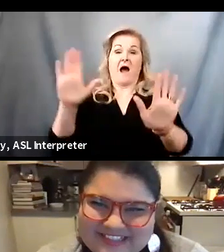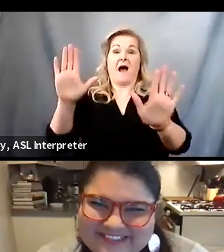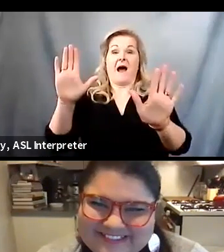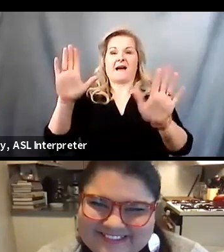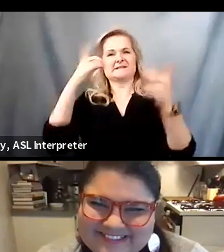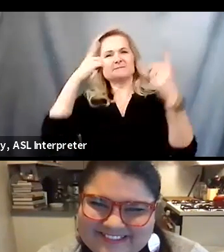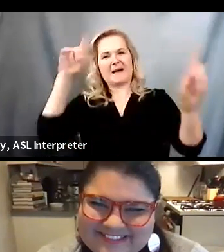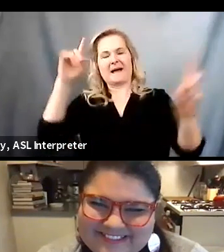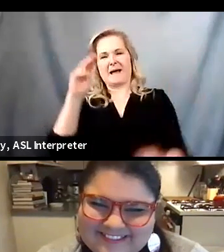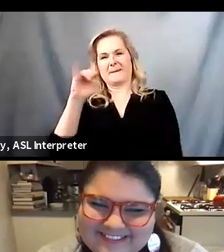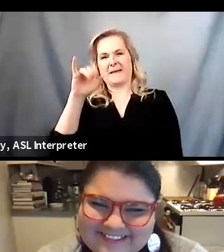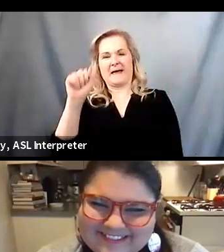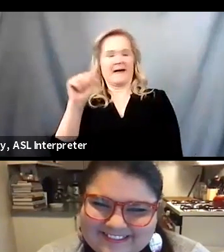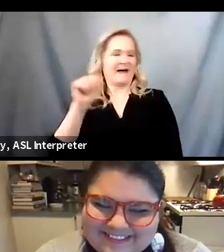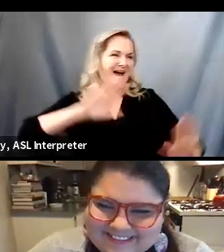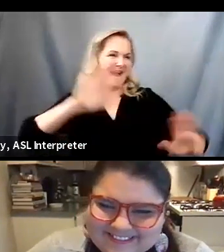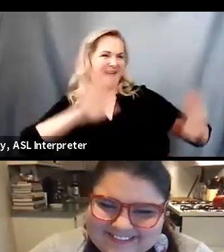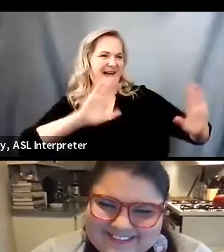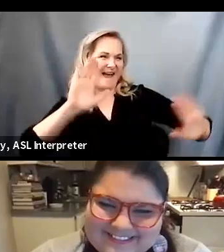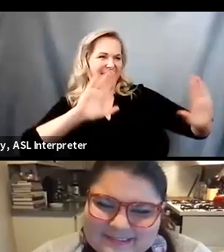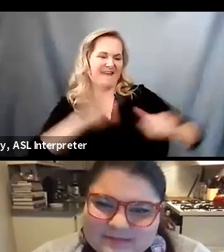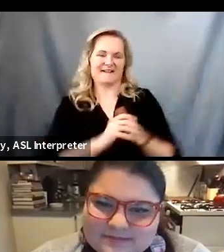hello. Hey.